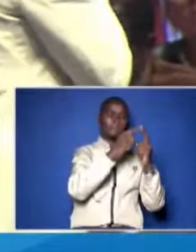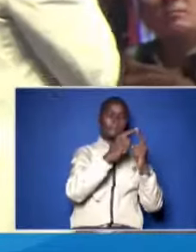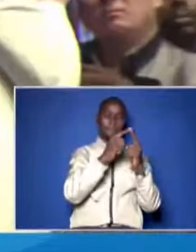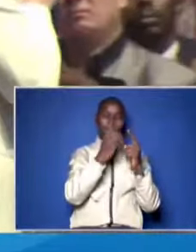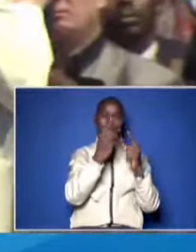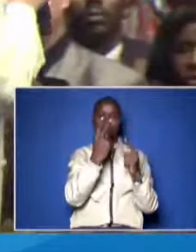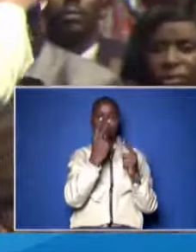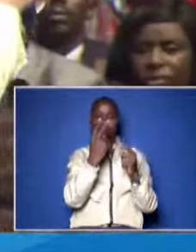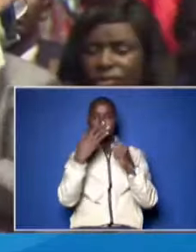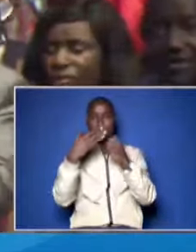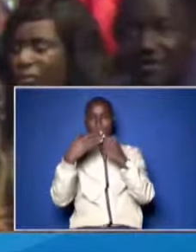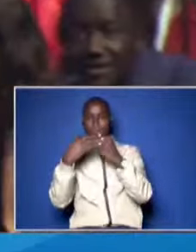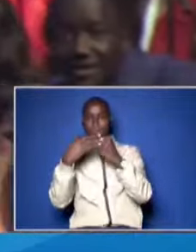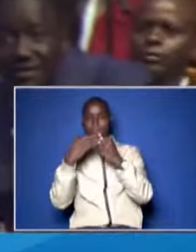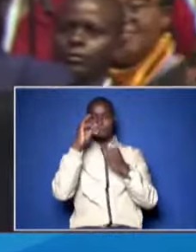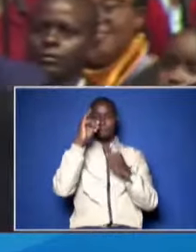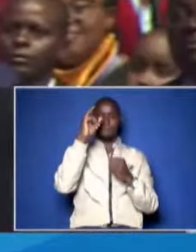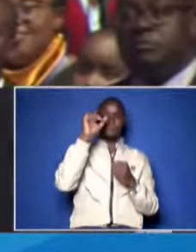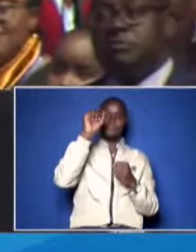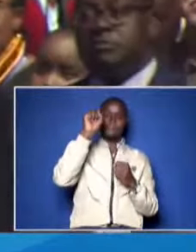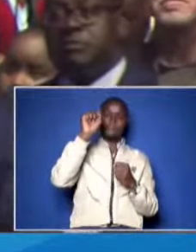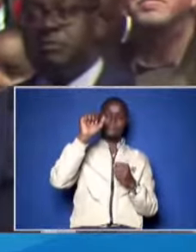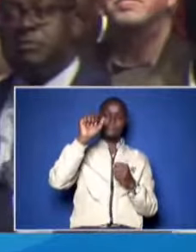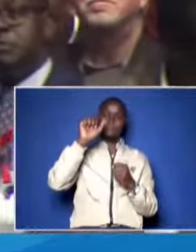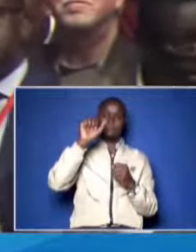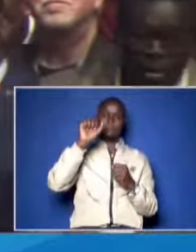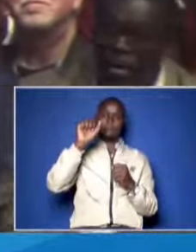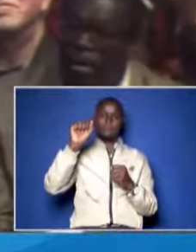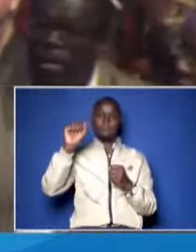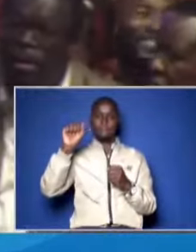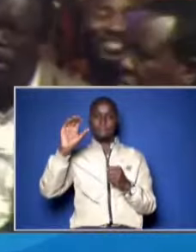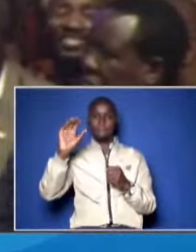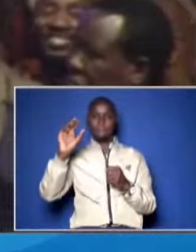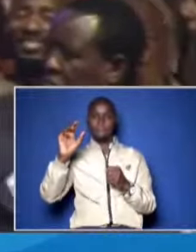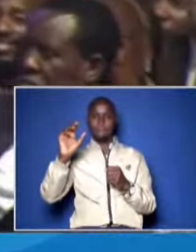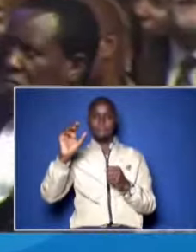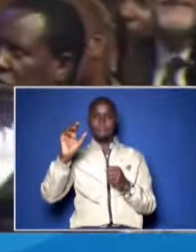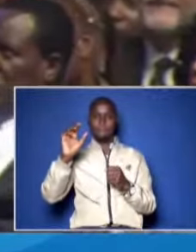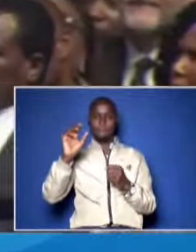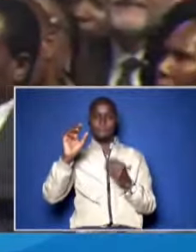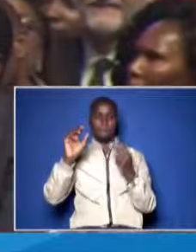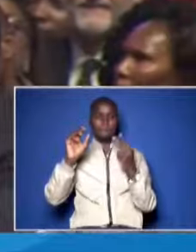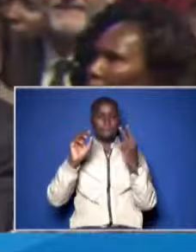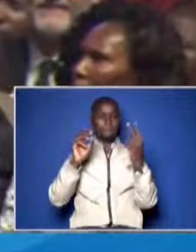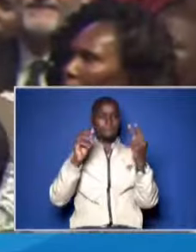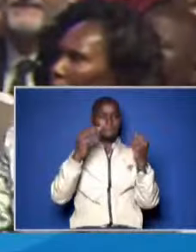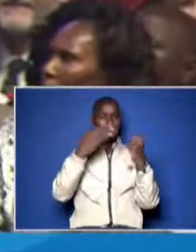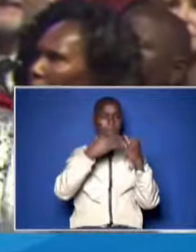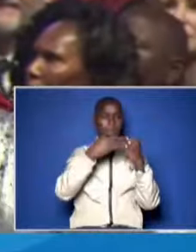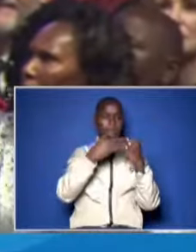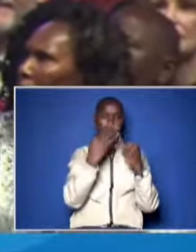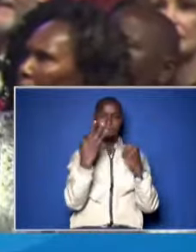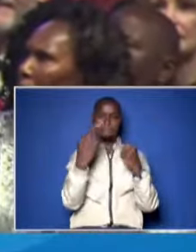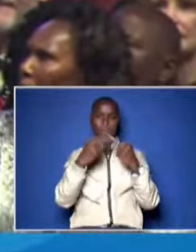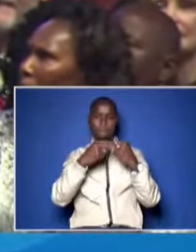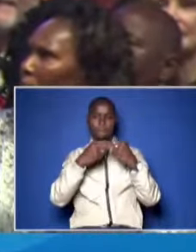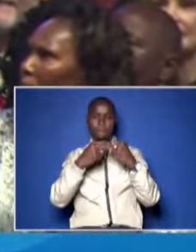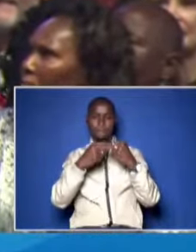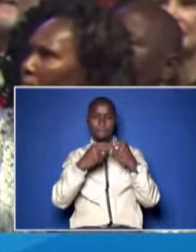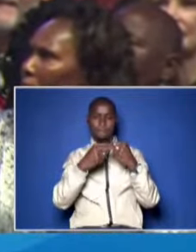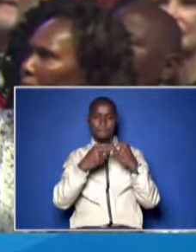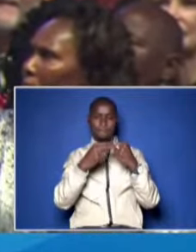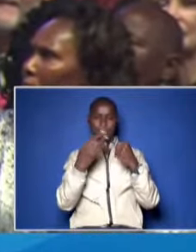28 Isaac from 28 to 32